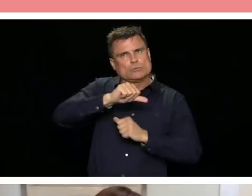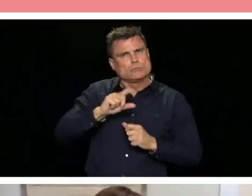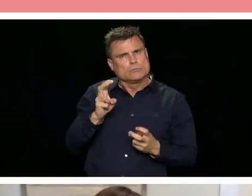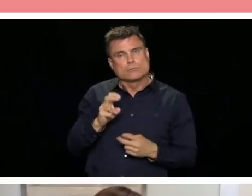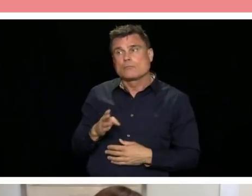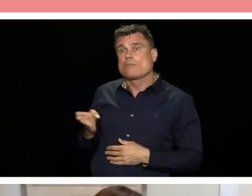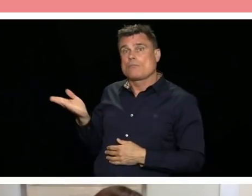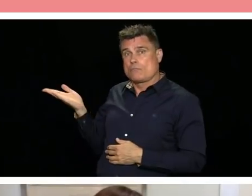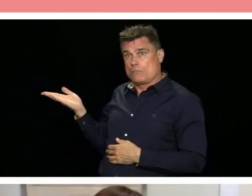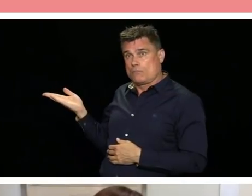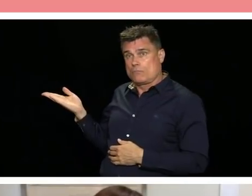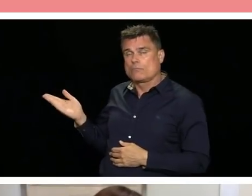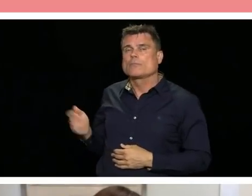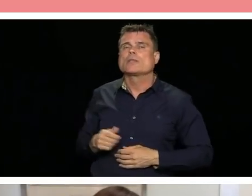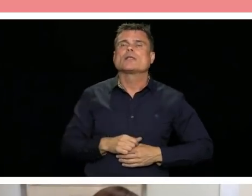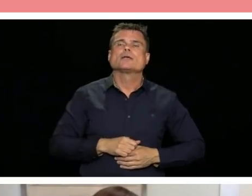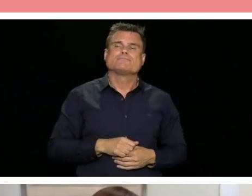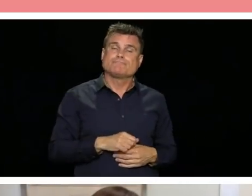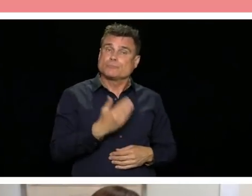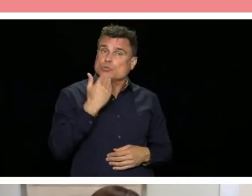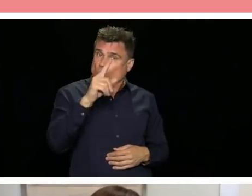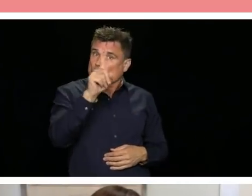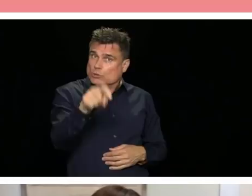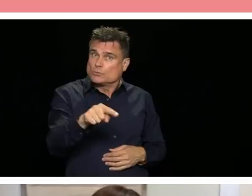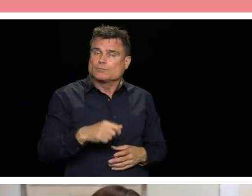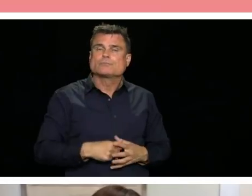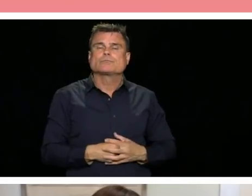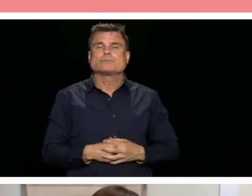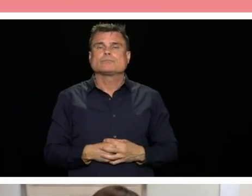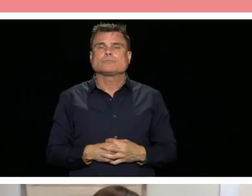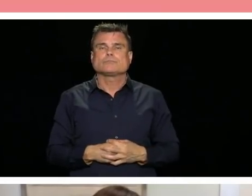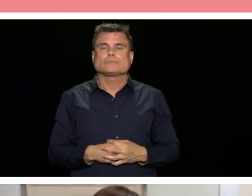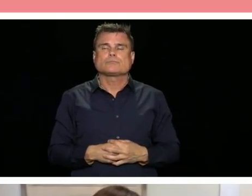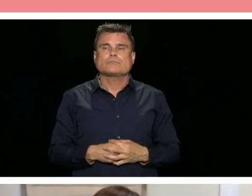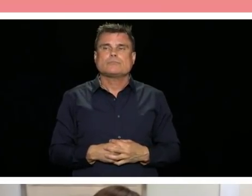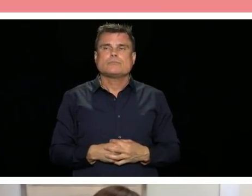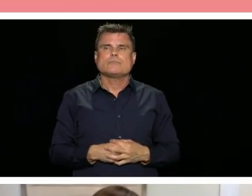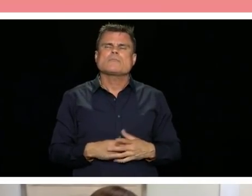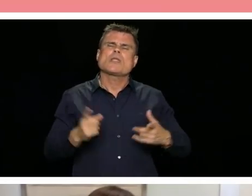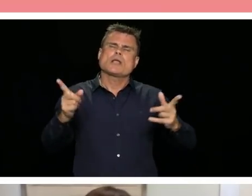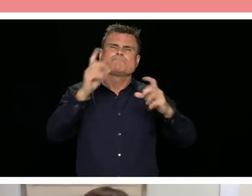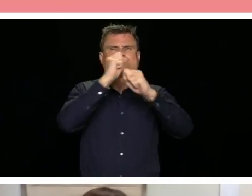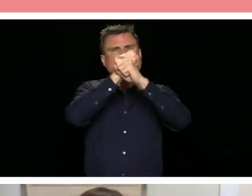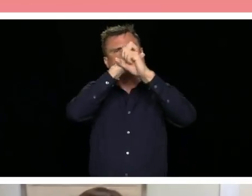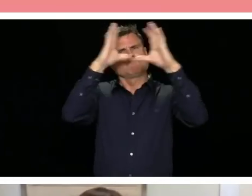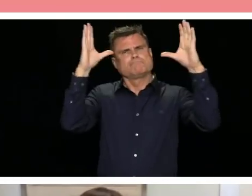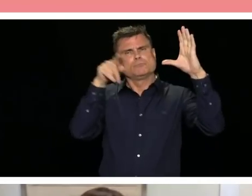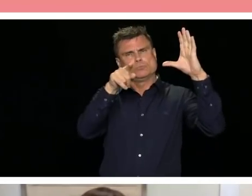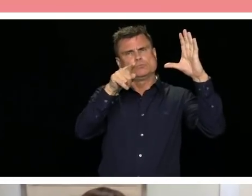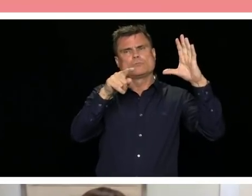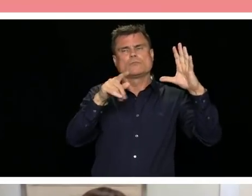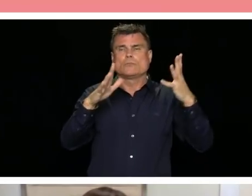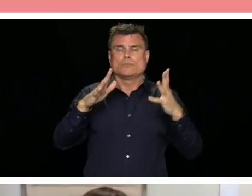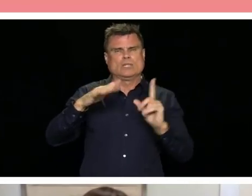In controlled settings like daycare, and I know they may be a bit chaotic, but they're actually quite controlled. There's a